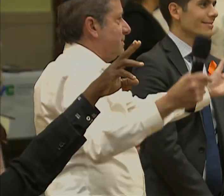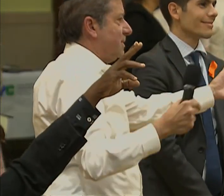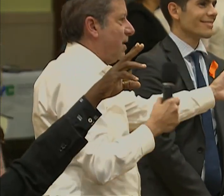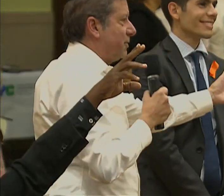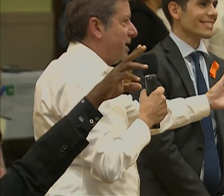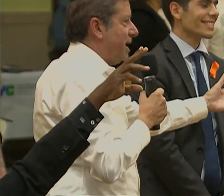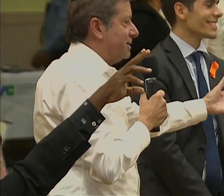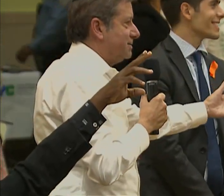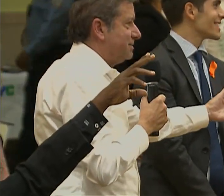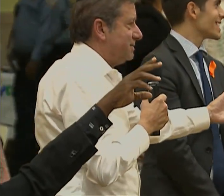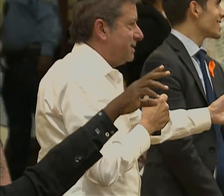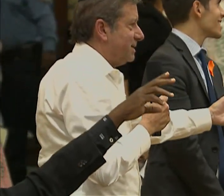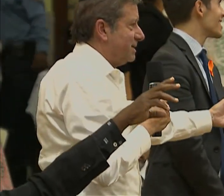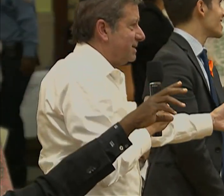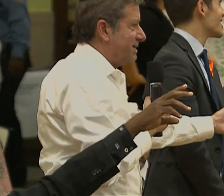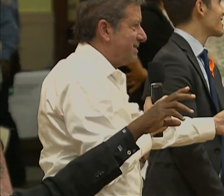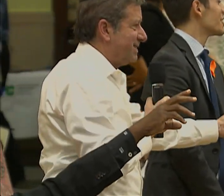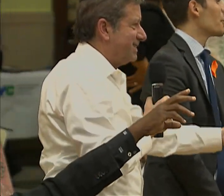Whoa. Okay. Watch out.